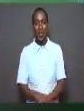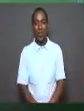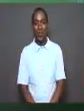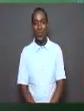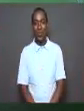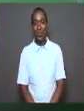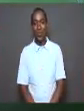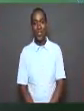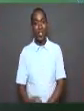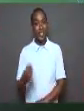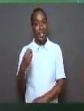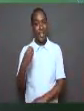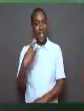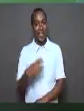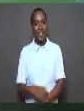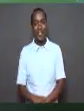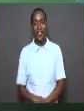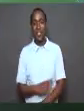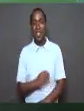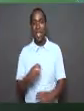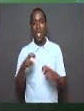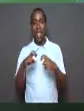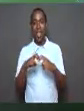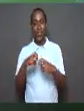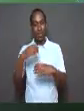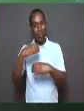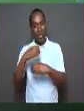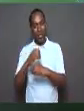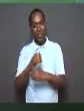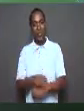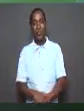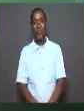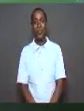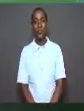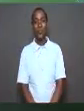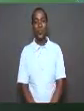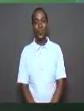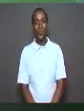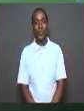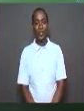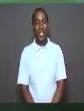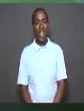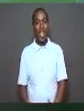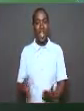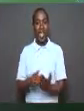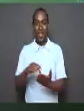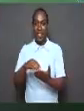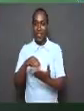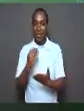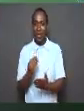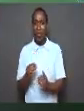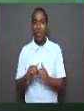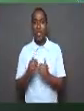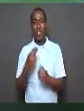Today, we learned about light and electron microscopes. We